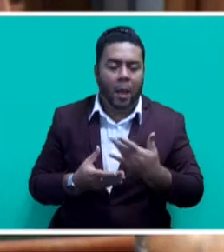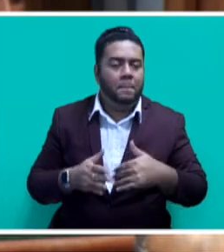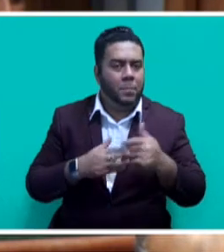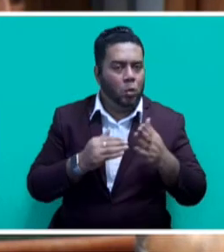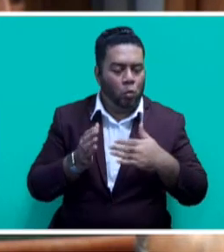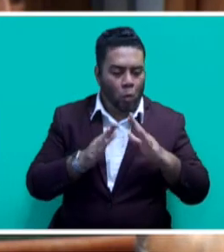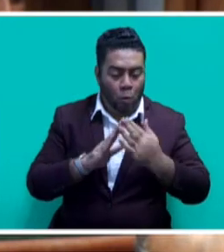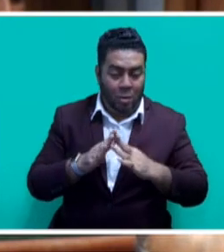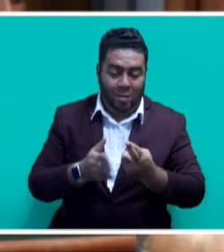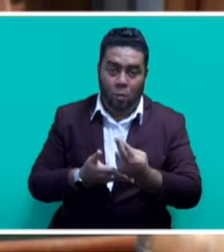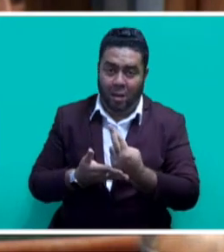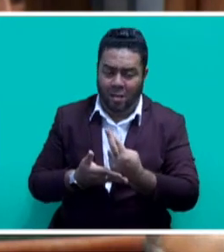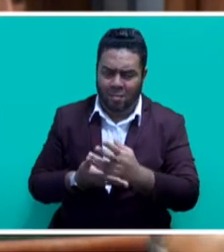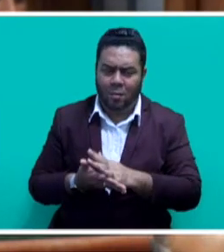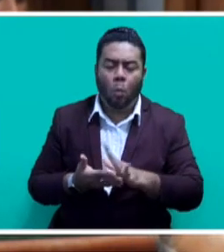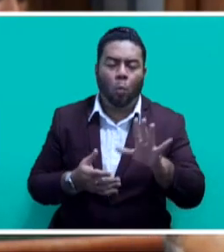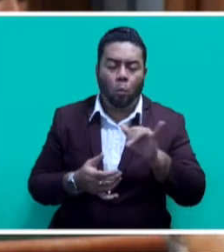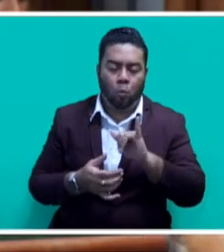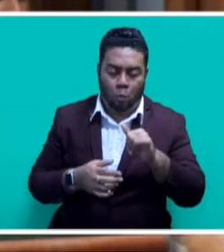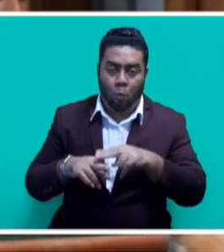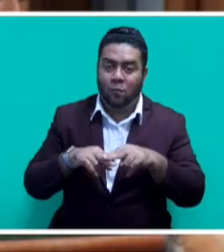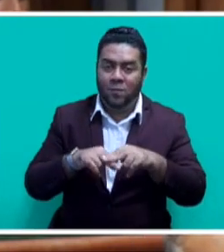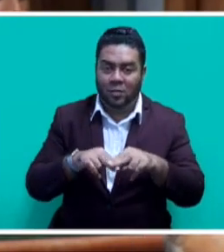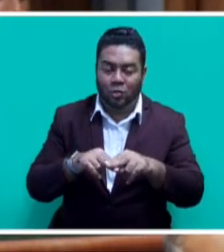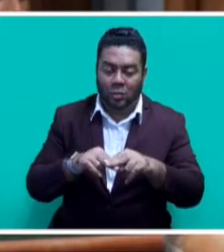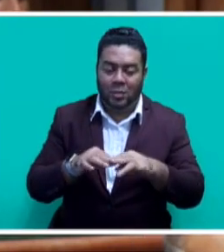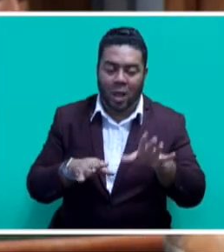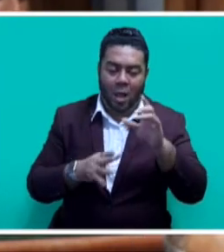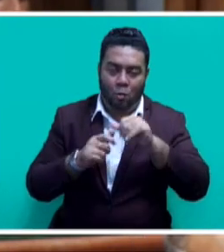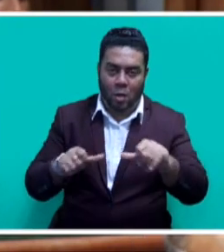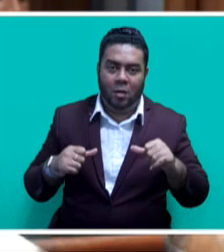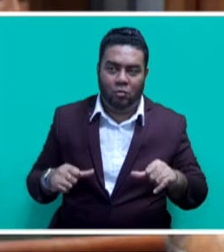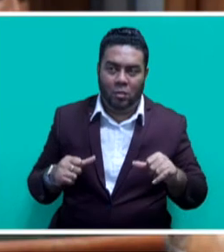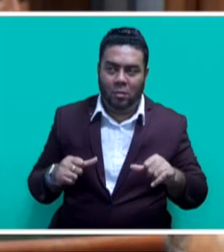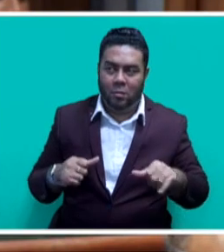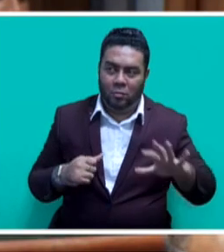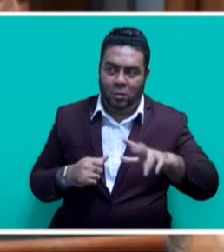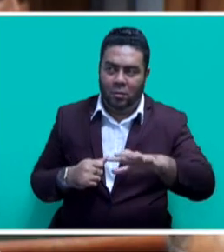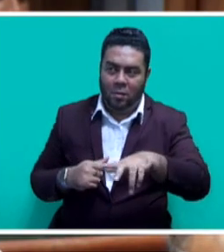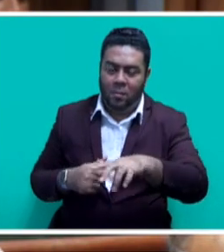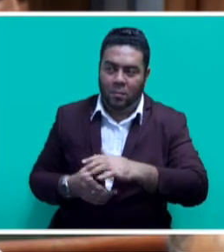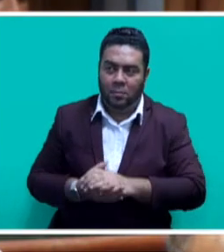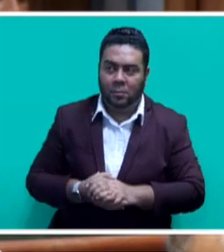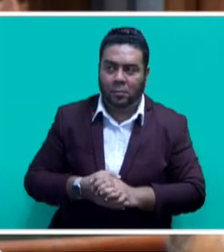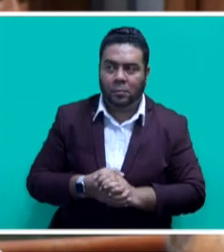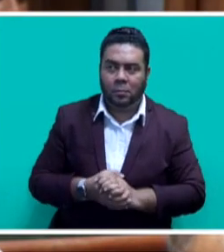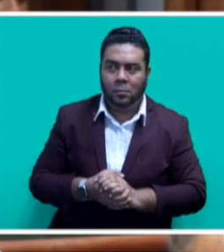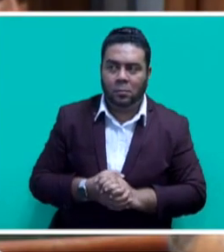community resilience in Fiji's agriculture sector. Mr. Speaker, sir,